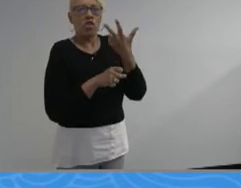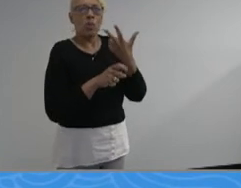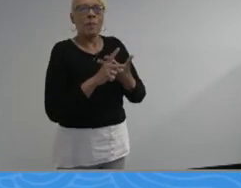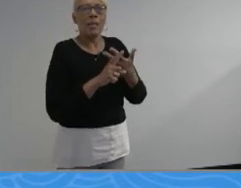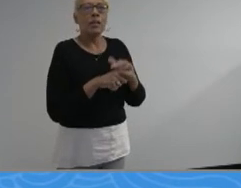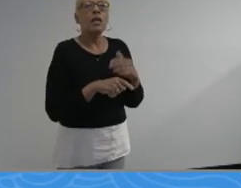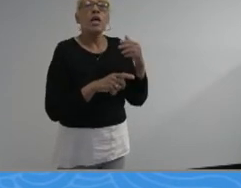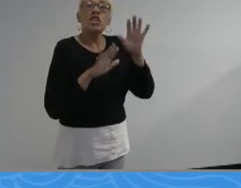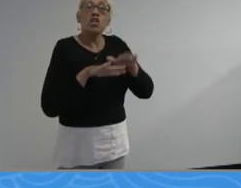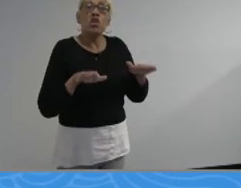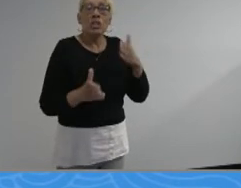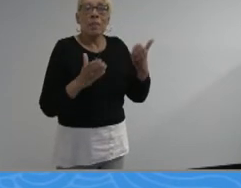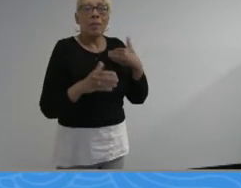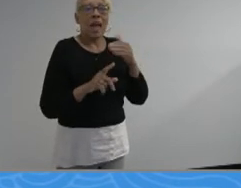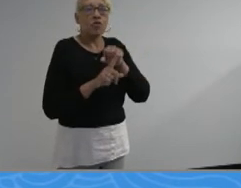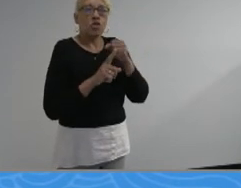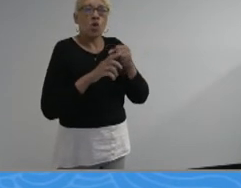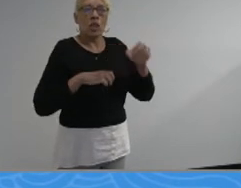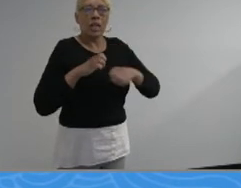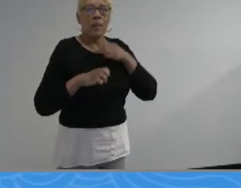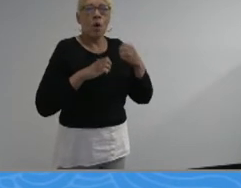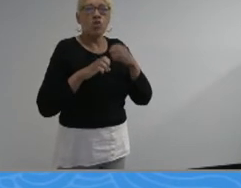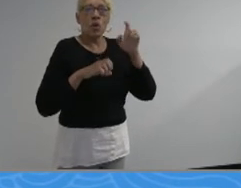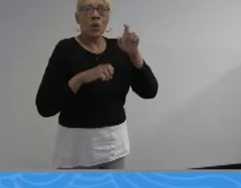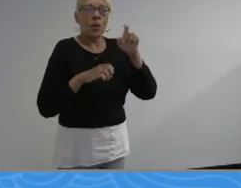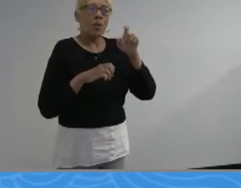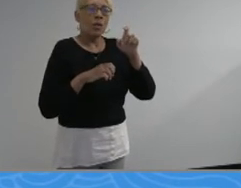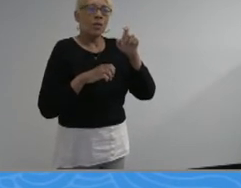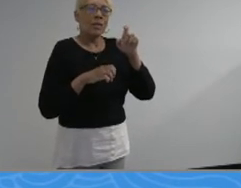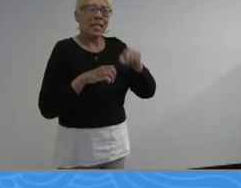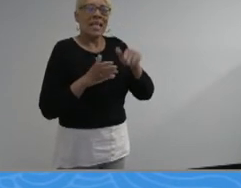that children may have social emotional needs that will stay with them for